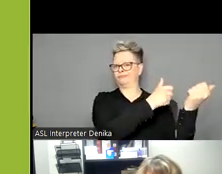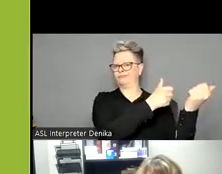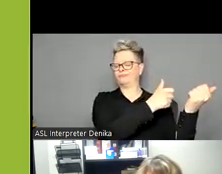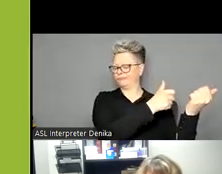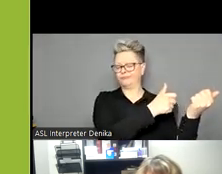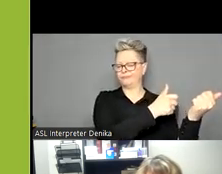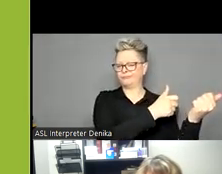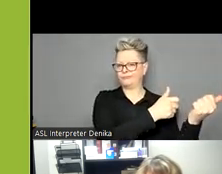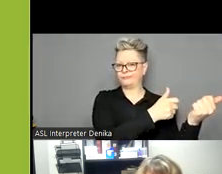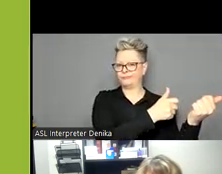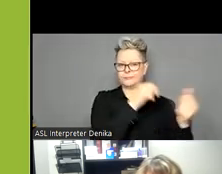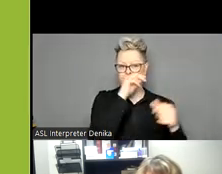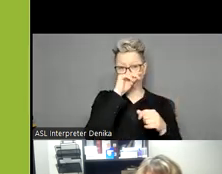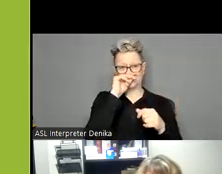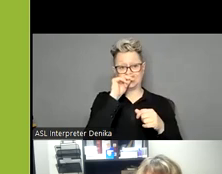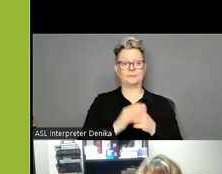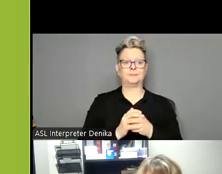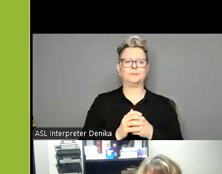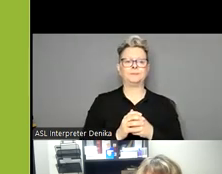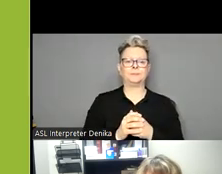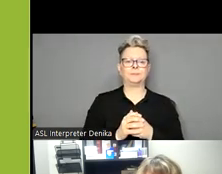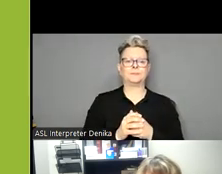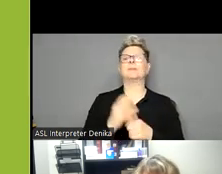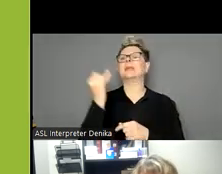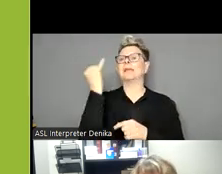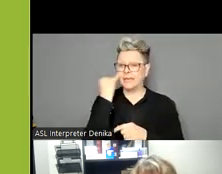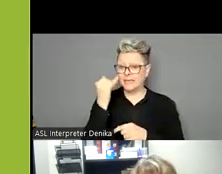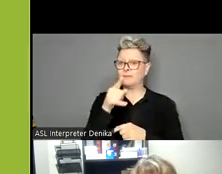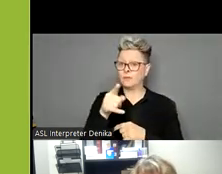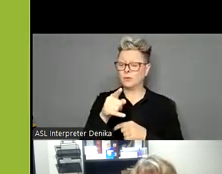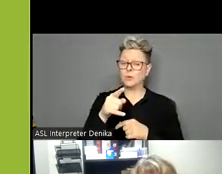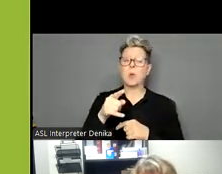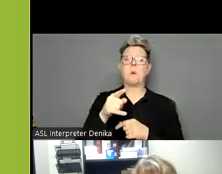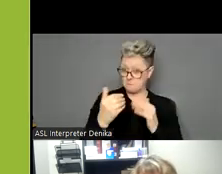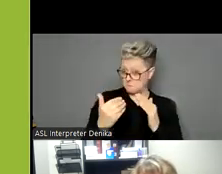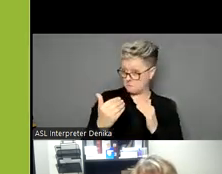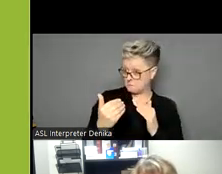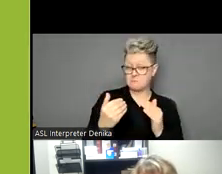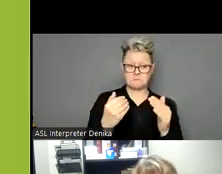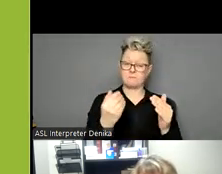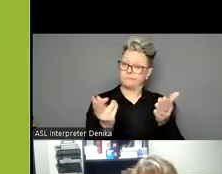if you get married, unless you take steps to ensure it is still valid.